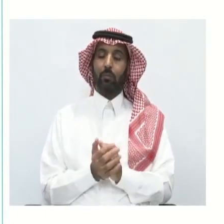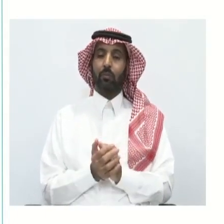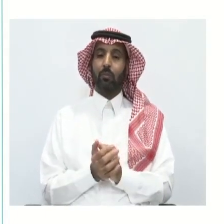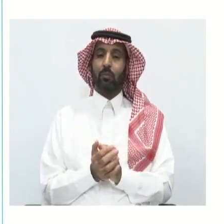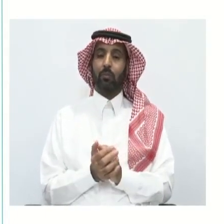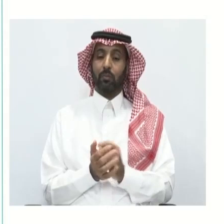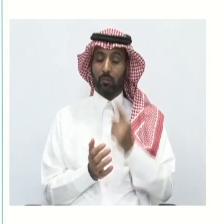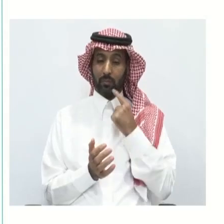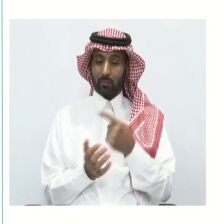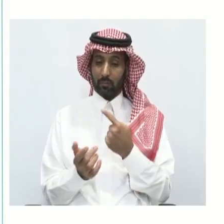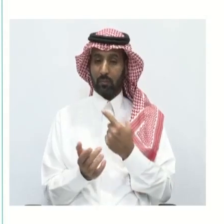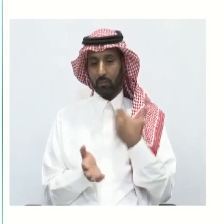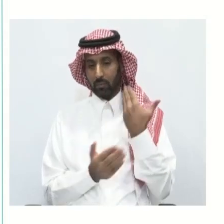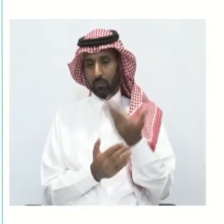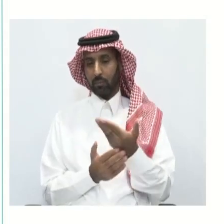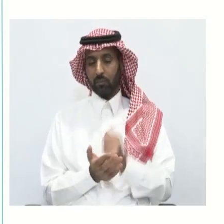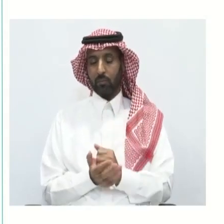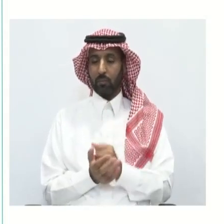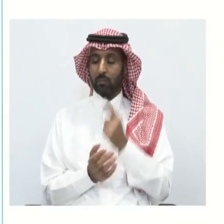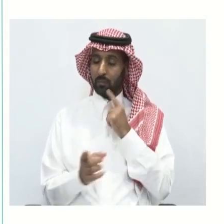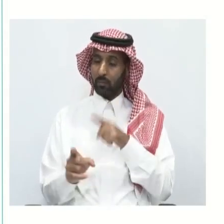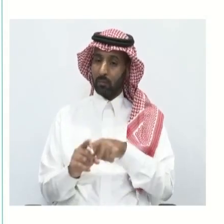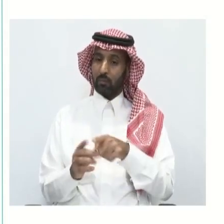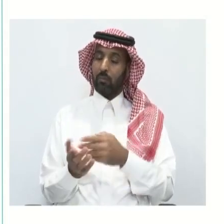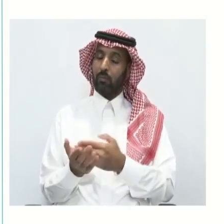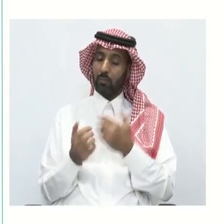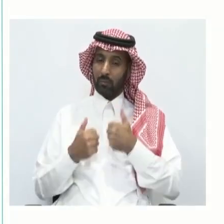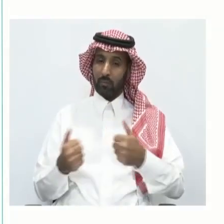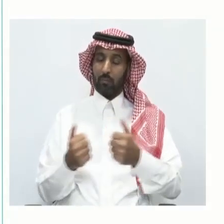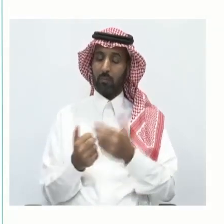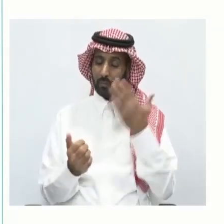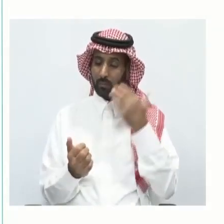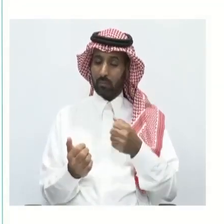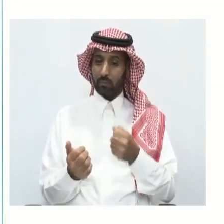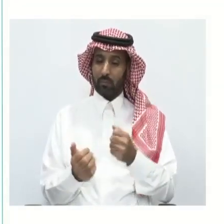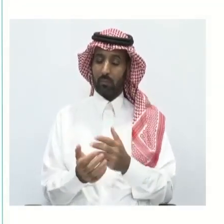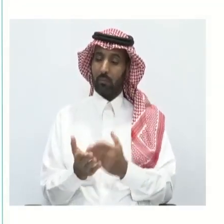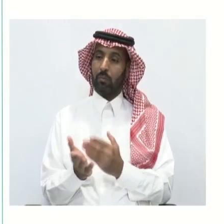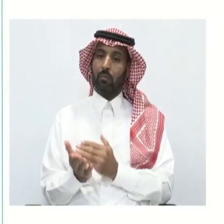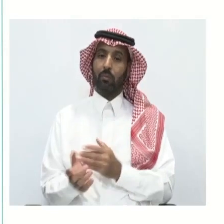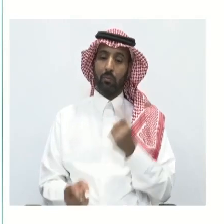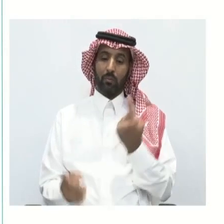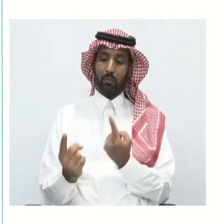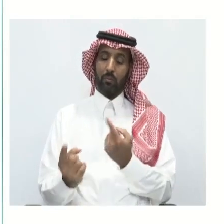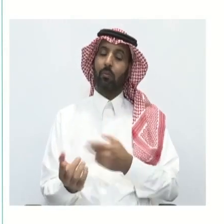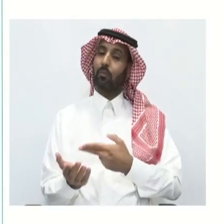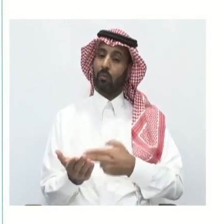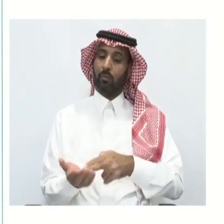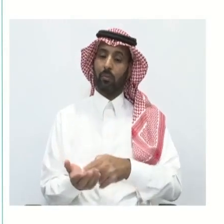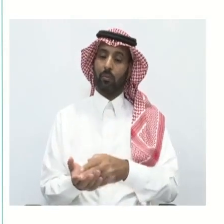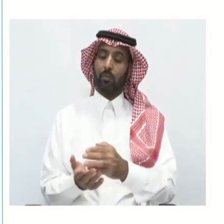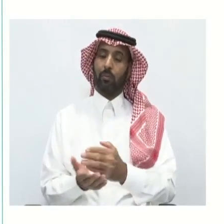like, speak to you soon, give my best wishes to your family, and etc. So these are today's